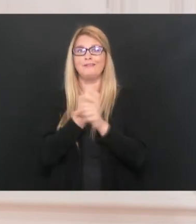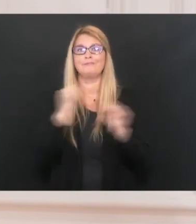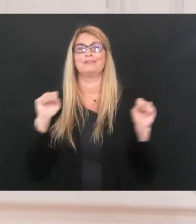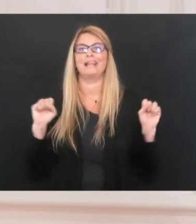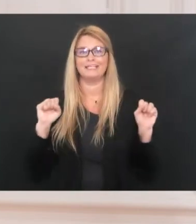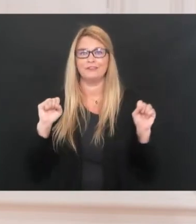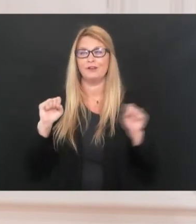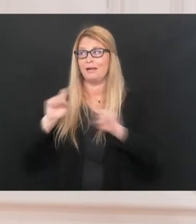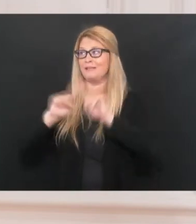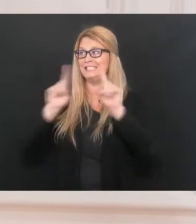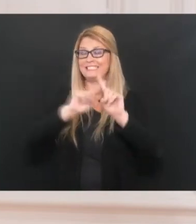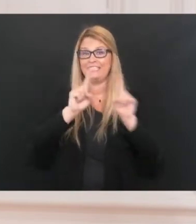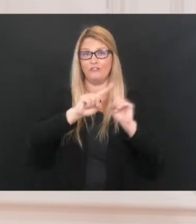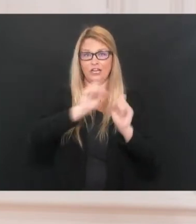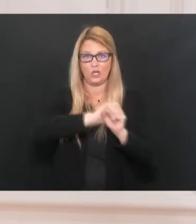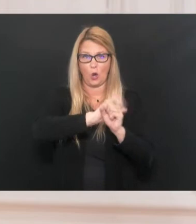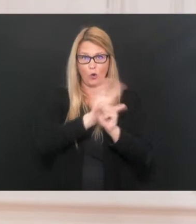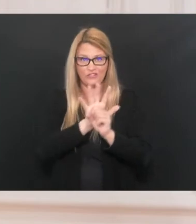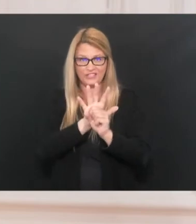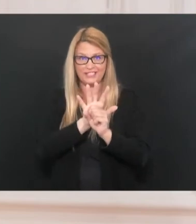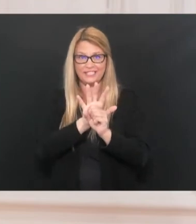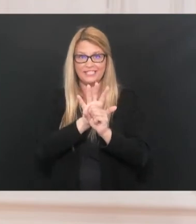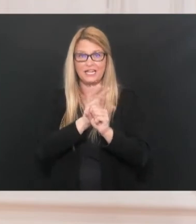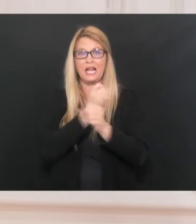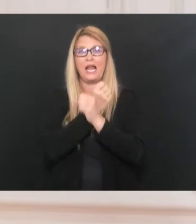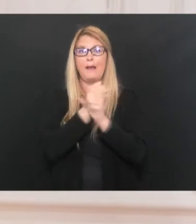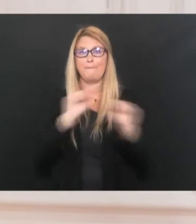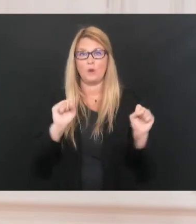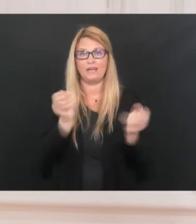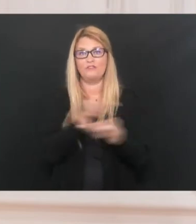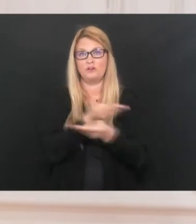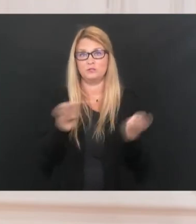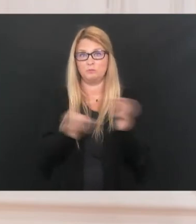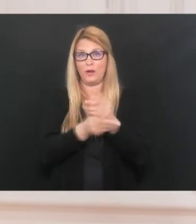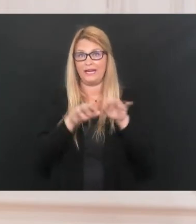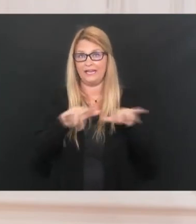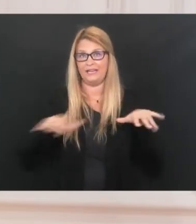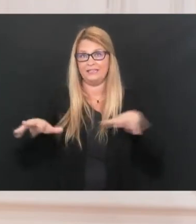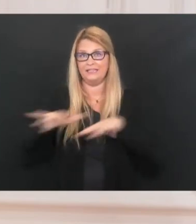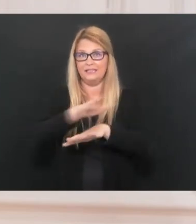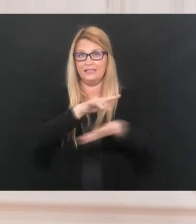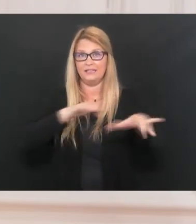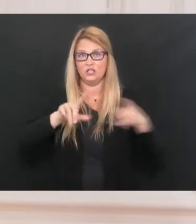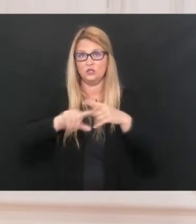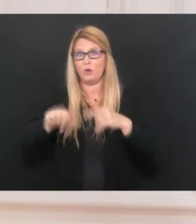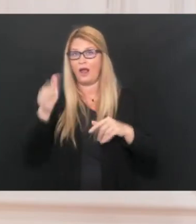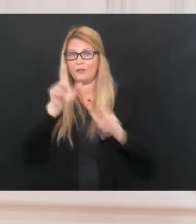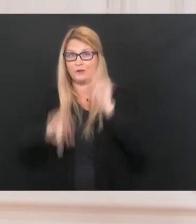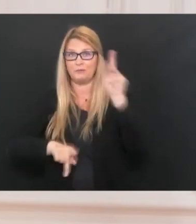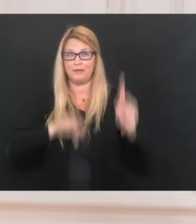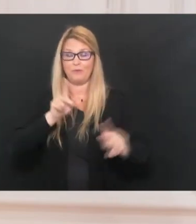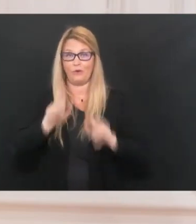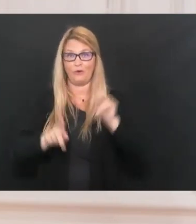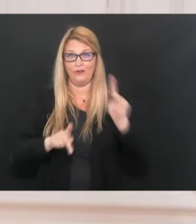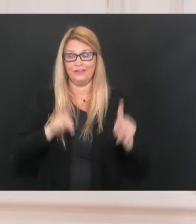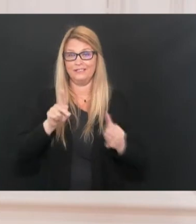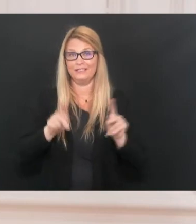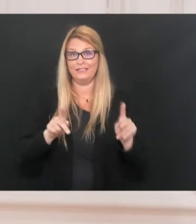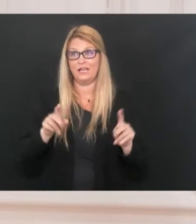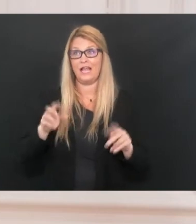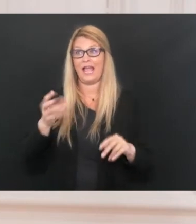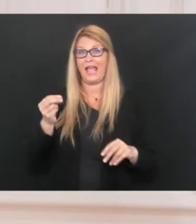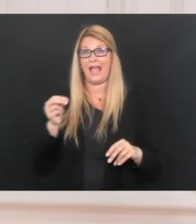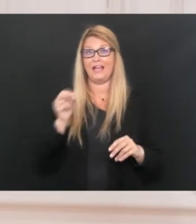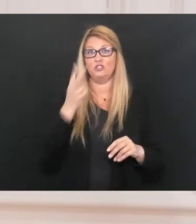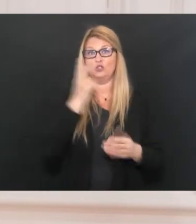you're protected against spreading the virus to other people, and you can be with other people that are also fully vaccinated 2